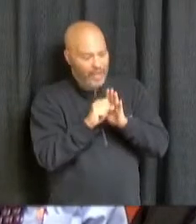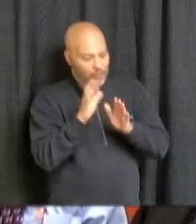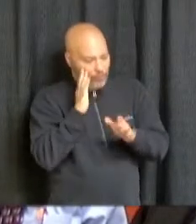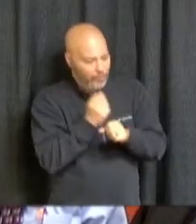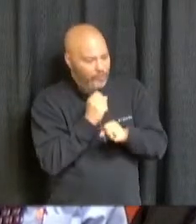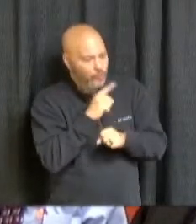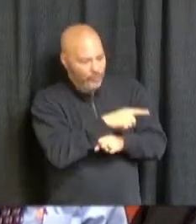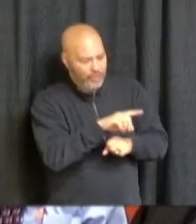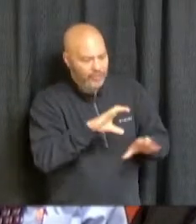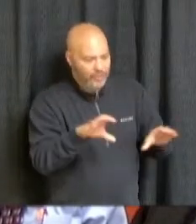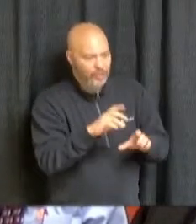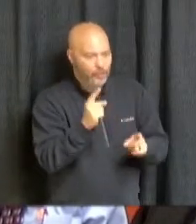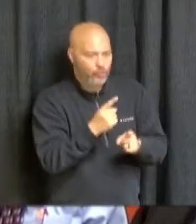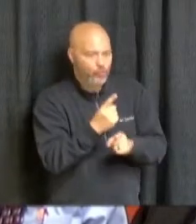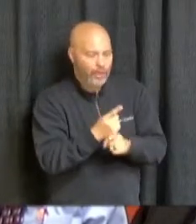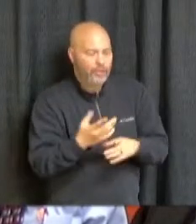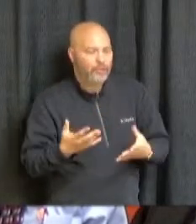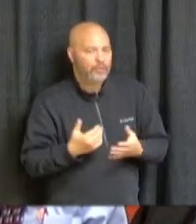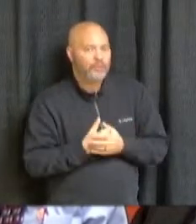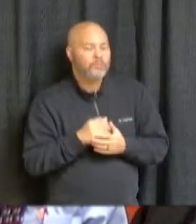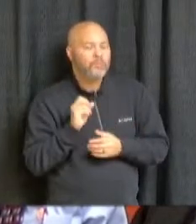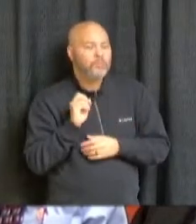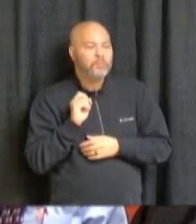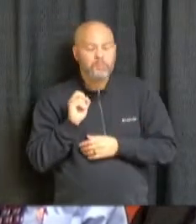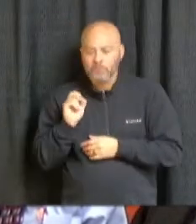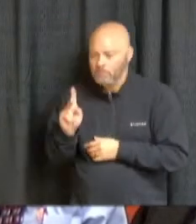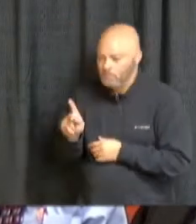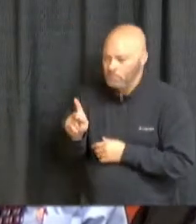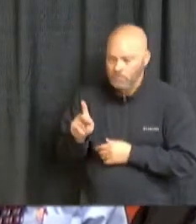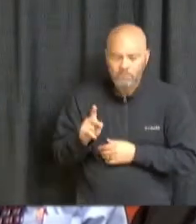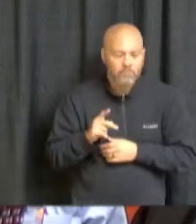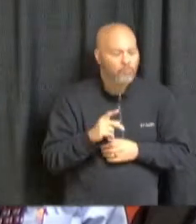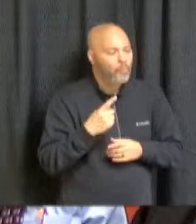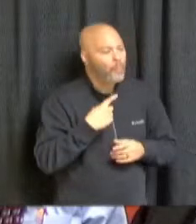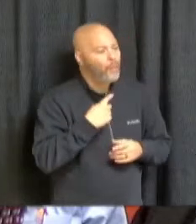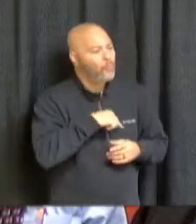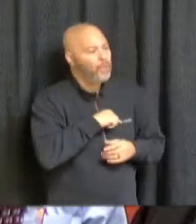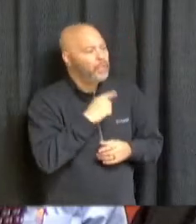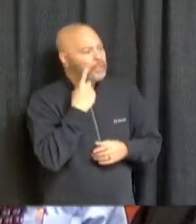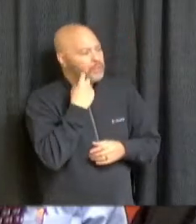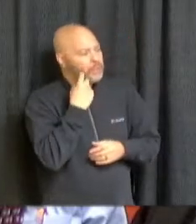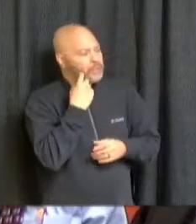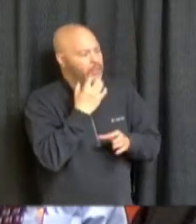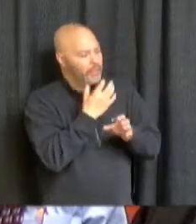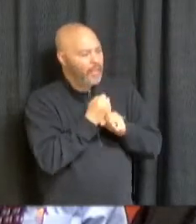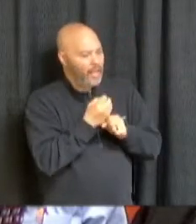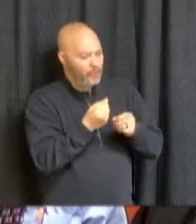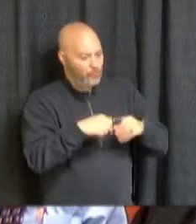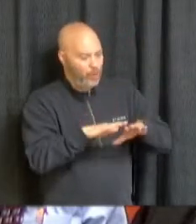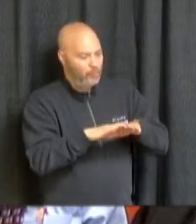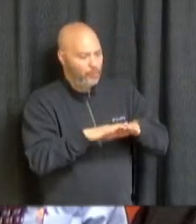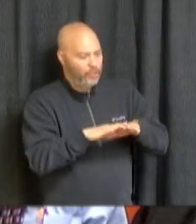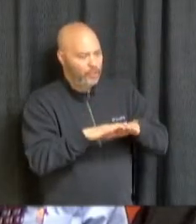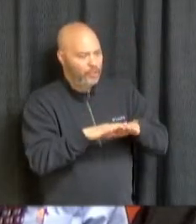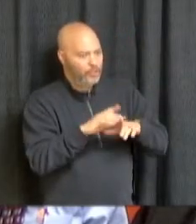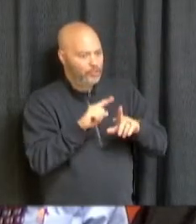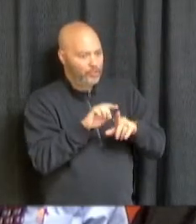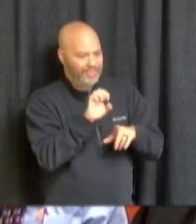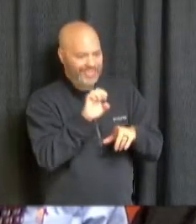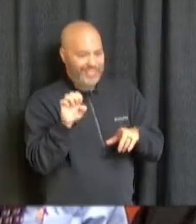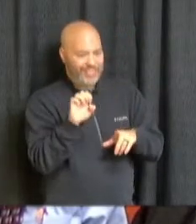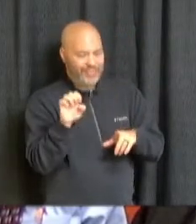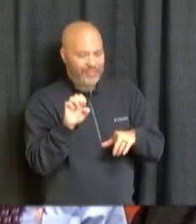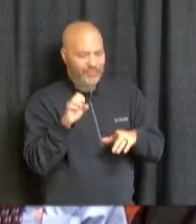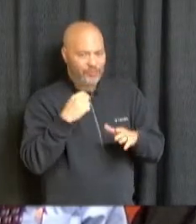that they've done the study correctly. Okay. We just recently, the property to the east,